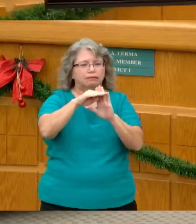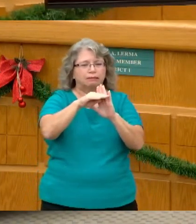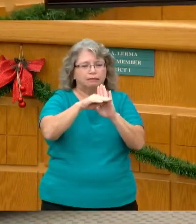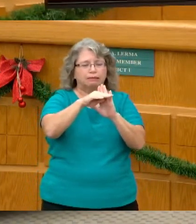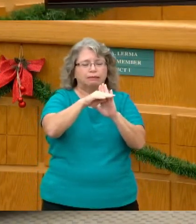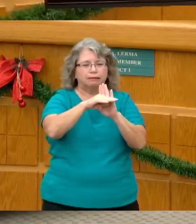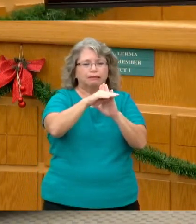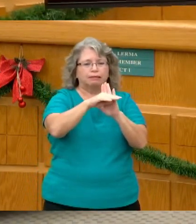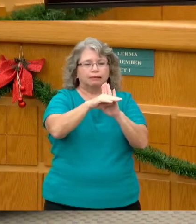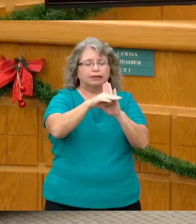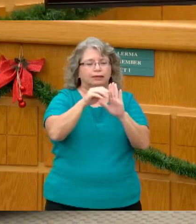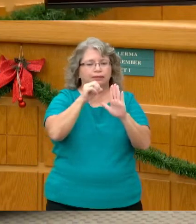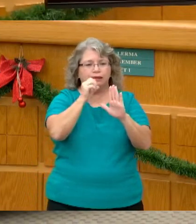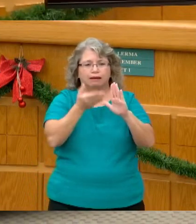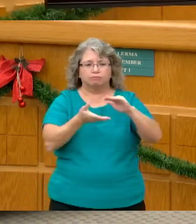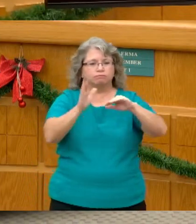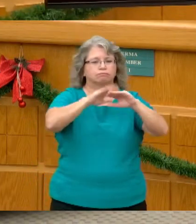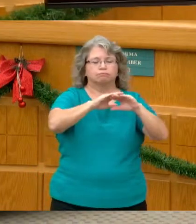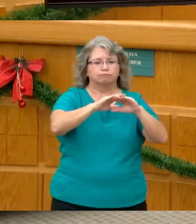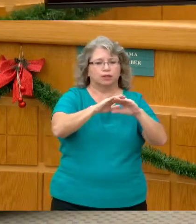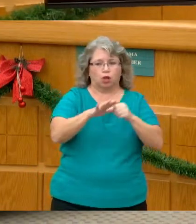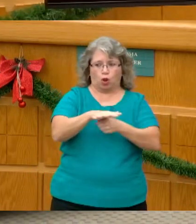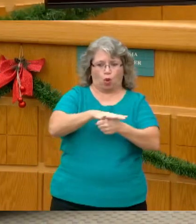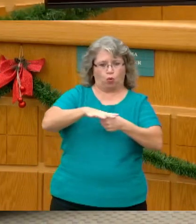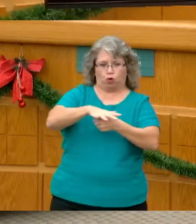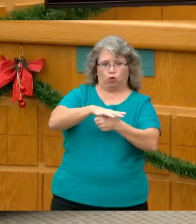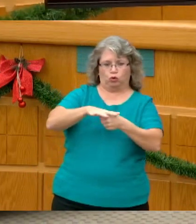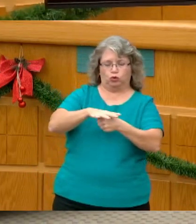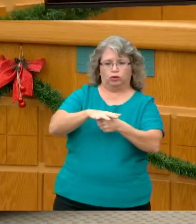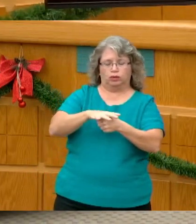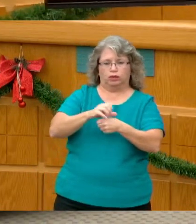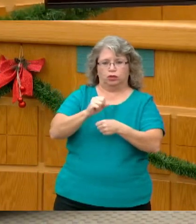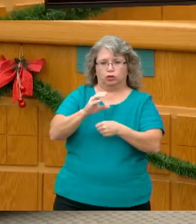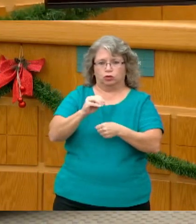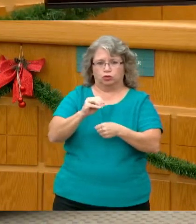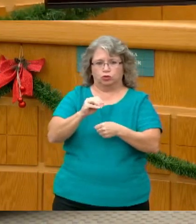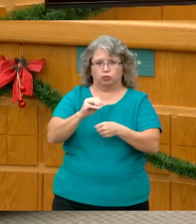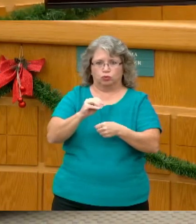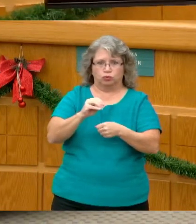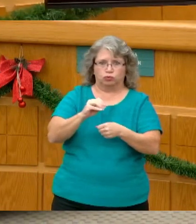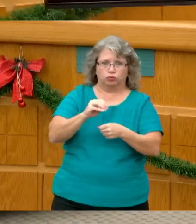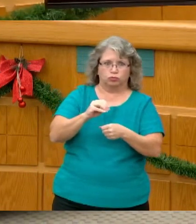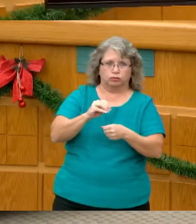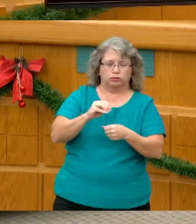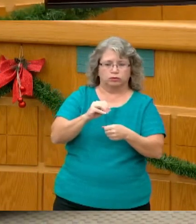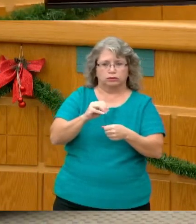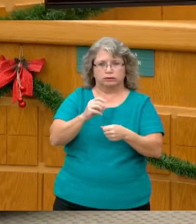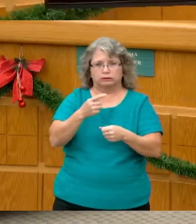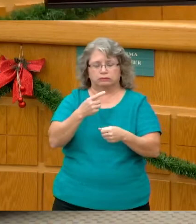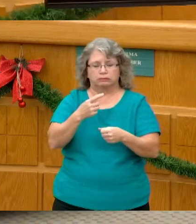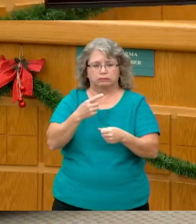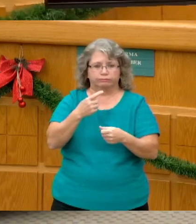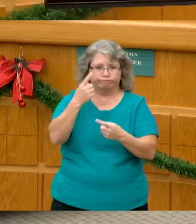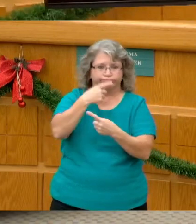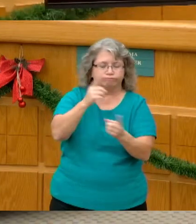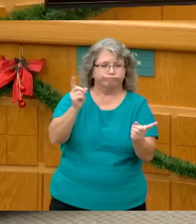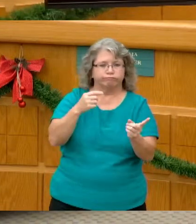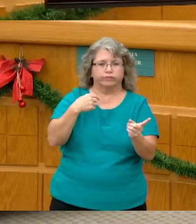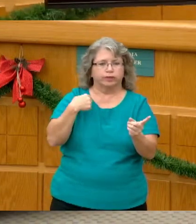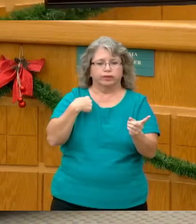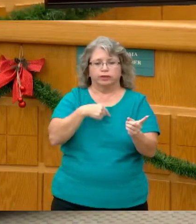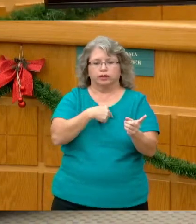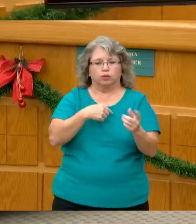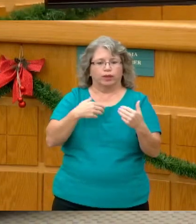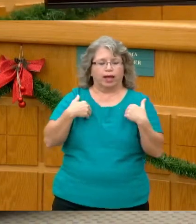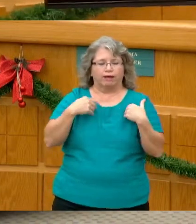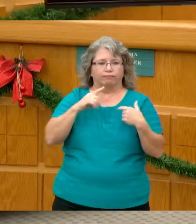jump that at this point that we're seeing here locally to say, hey, we have Omicron or more virulent virus here in